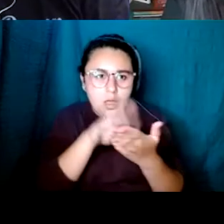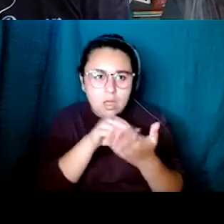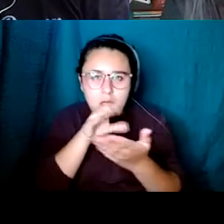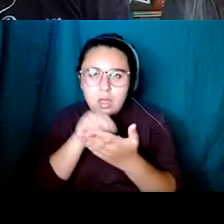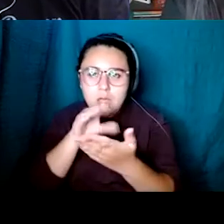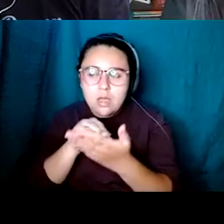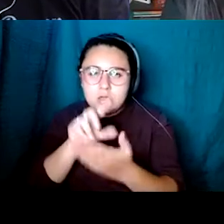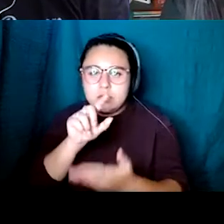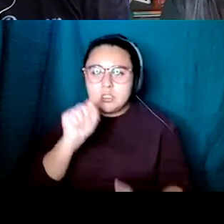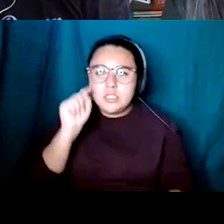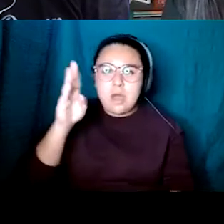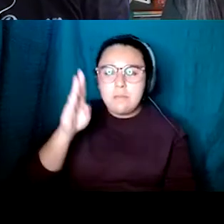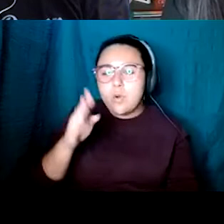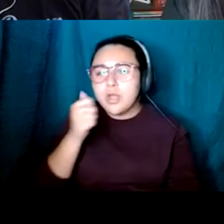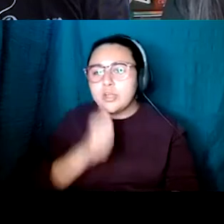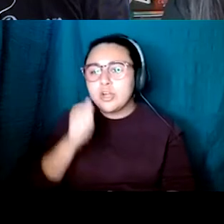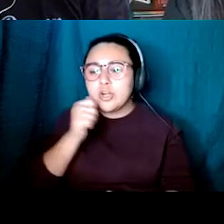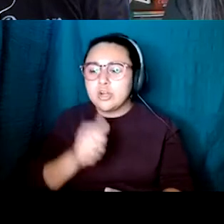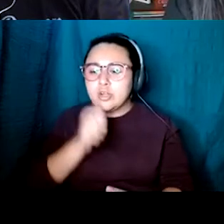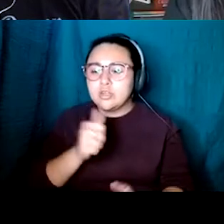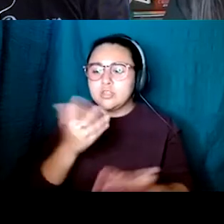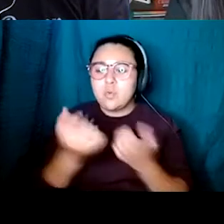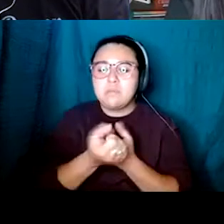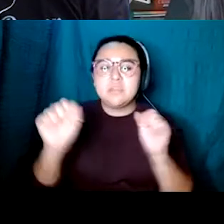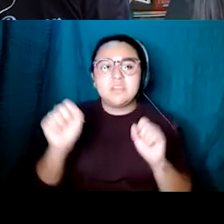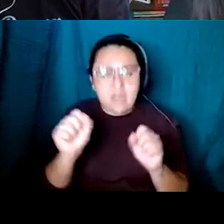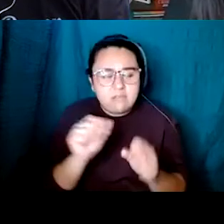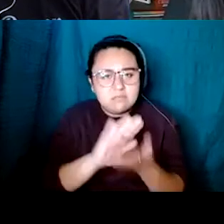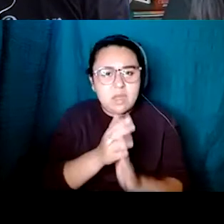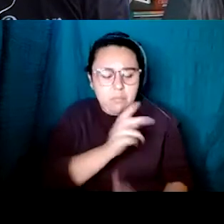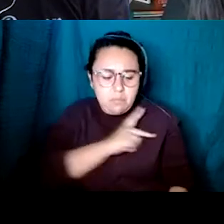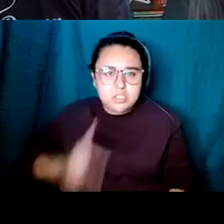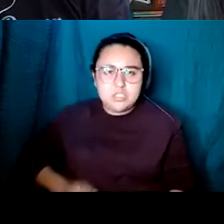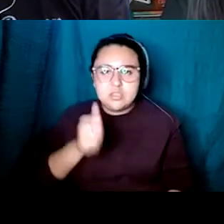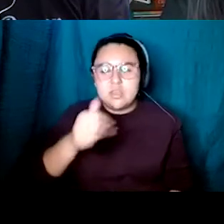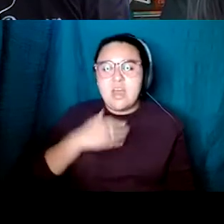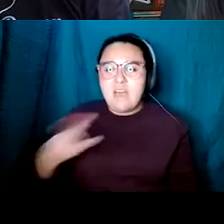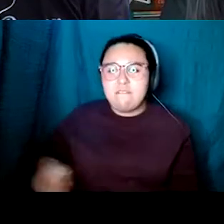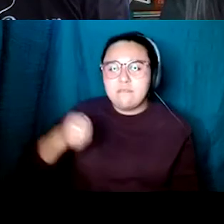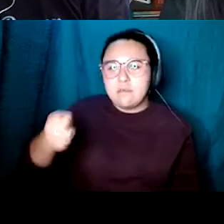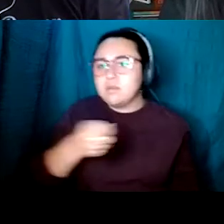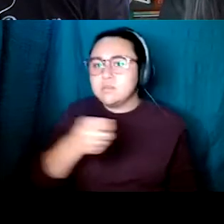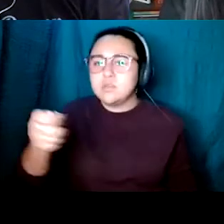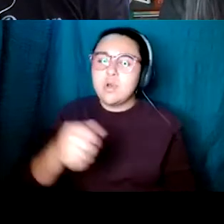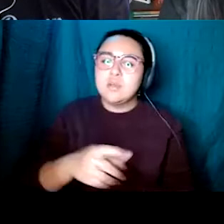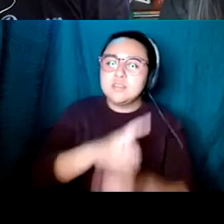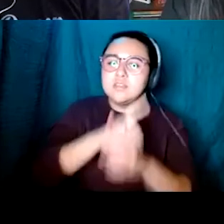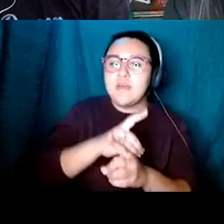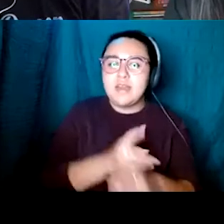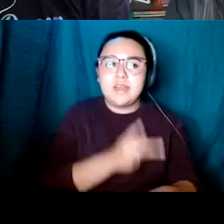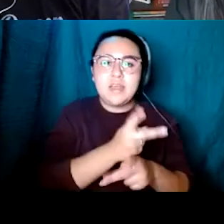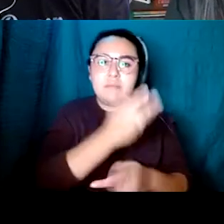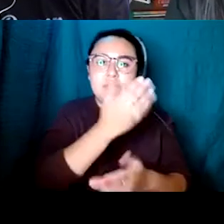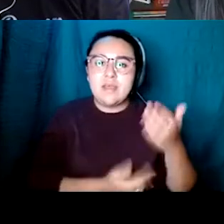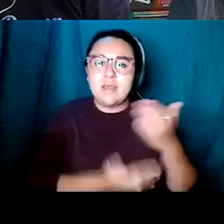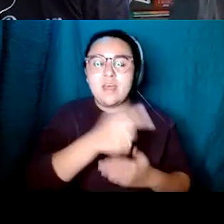girl who, instead of wanting to be saved, vowed to be a prince herself, and who wielded a sword in her hands in the name of defending and keeping the hand of Anthe,